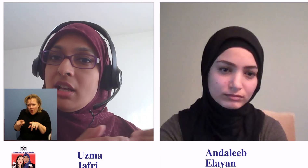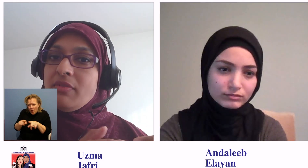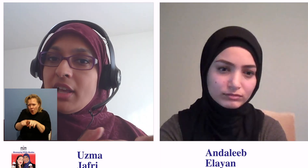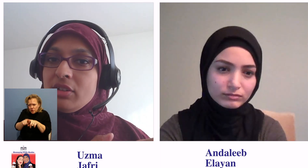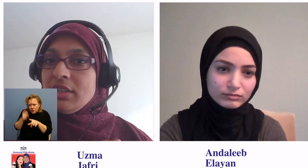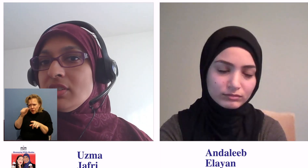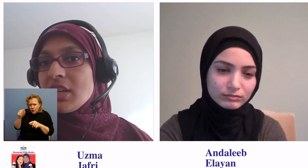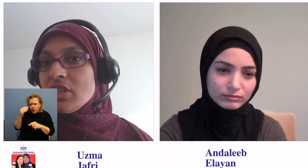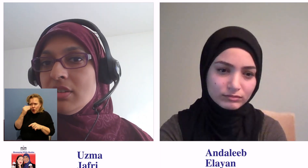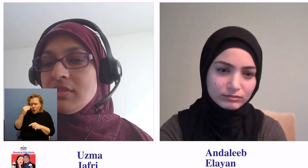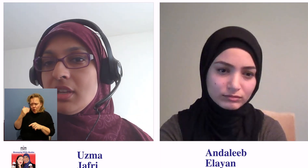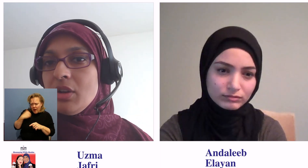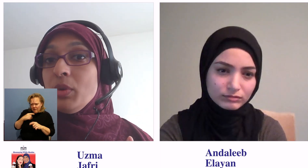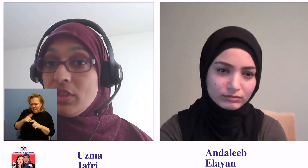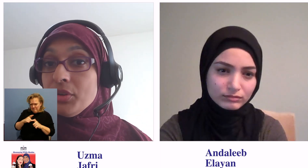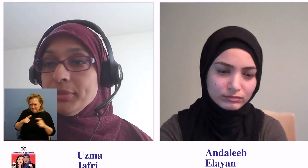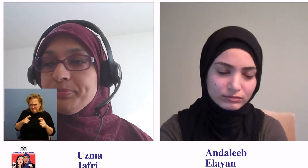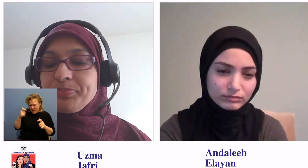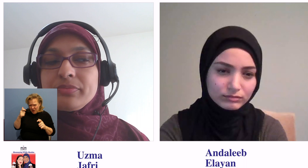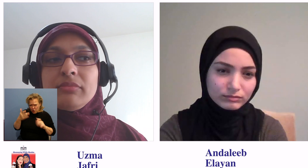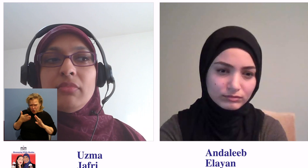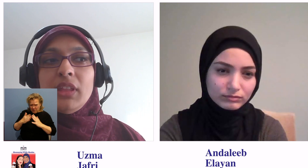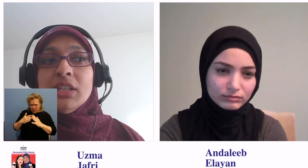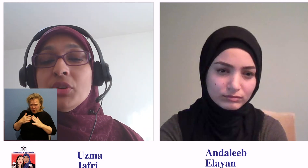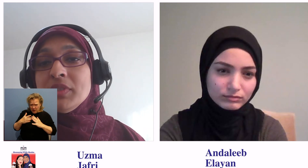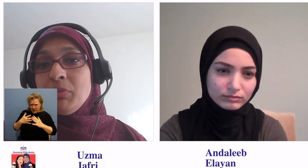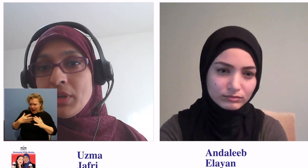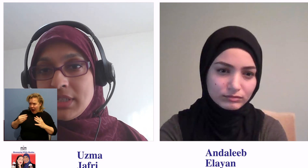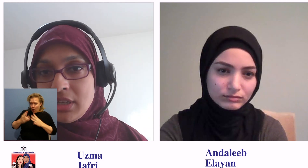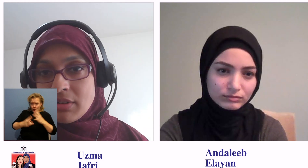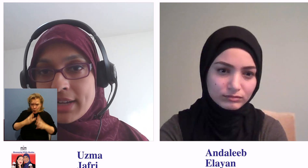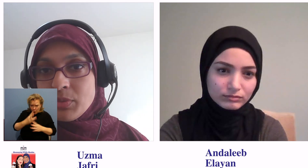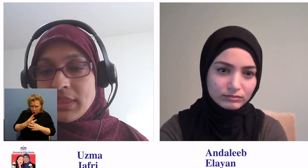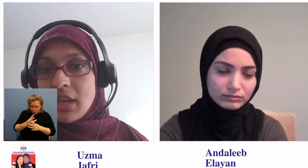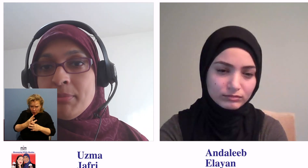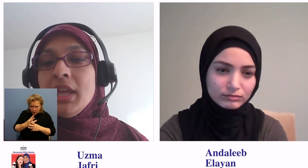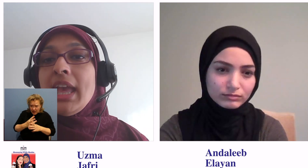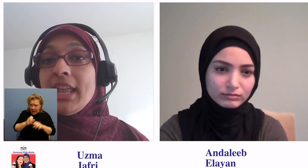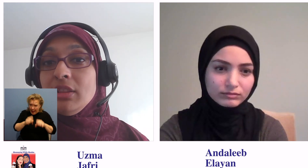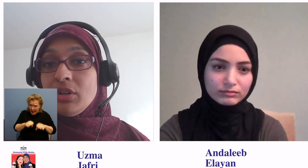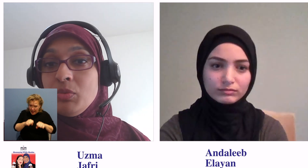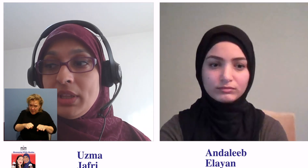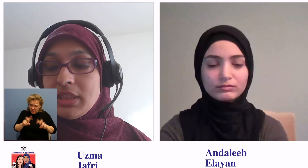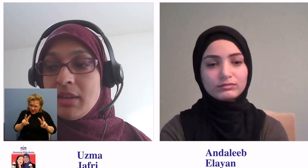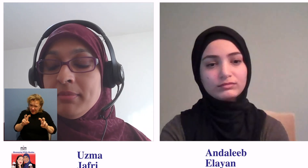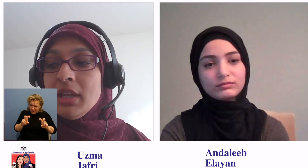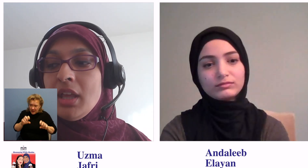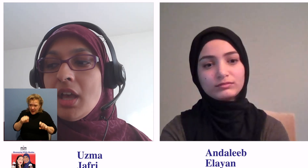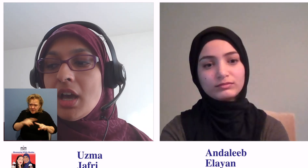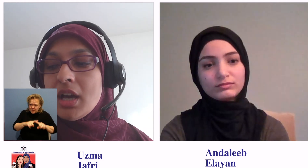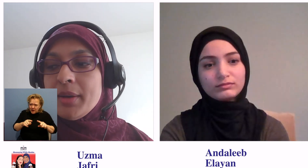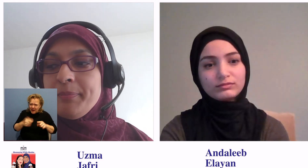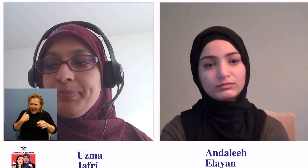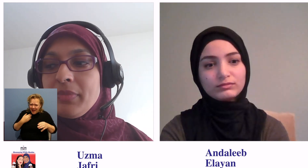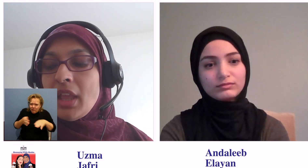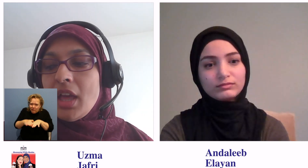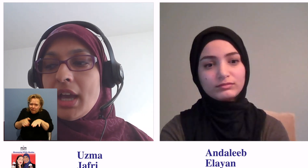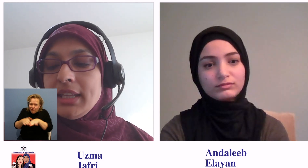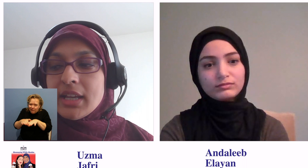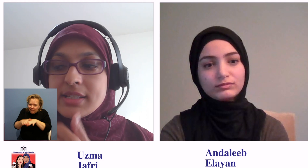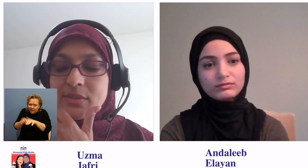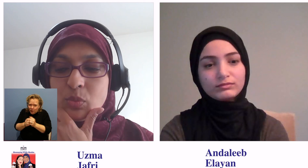probably has a lot of other intersections, uh, with you. And so it was important to interact with them and learn with them. Um,